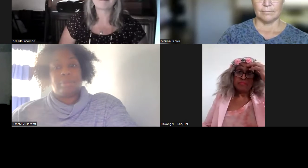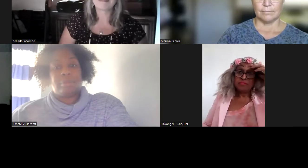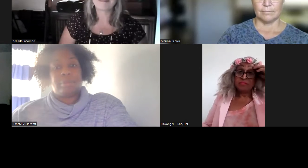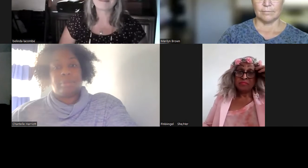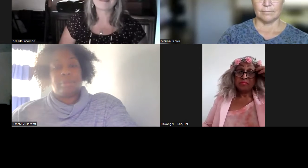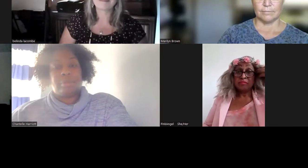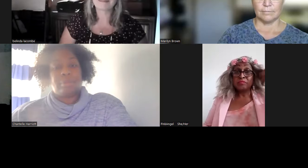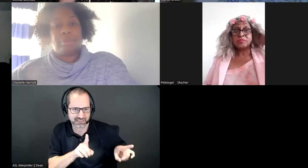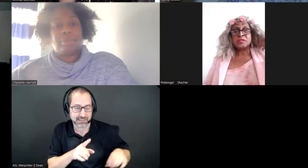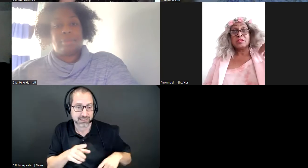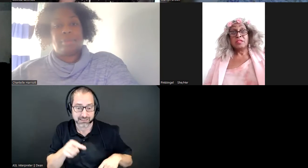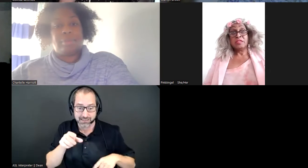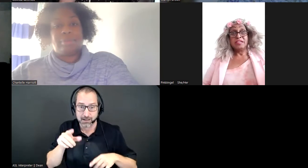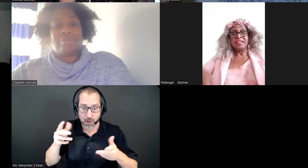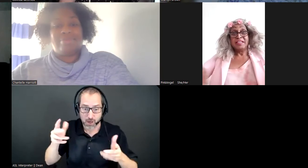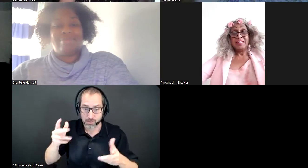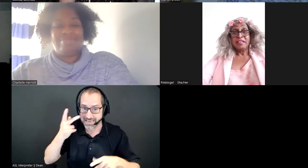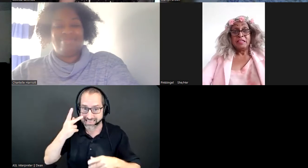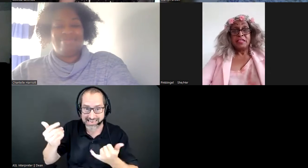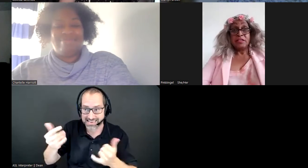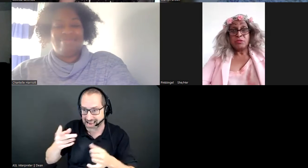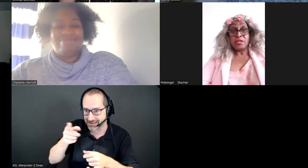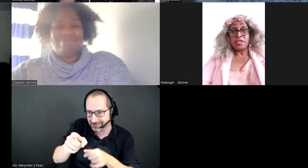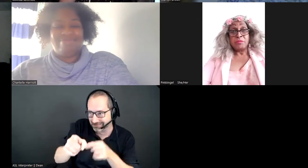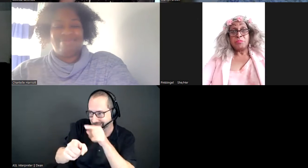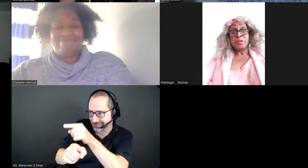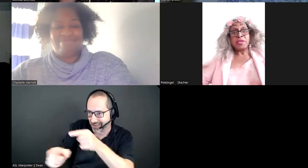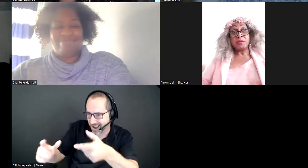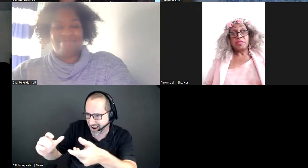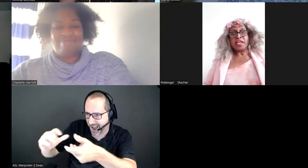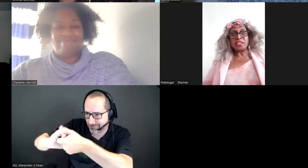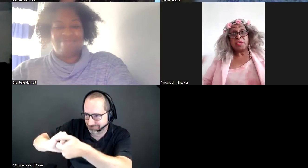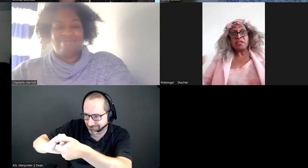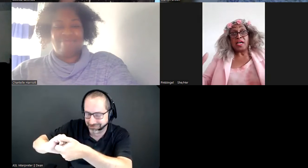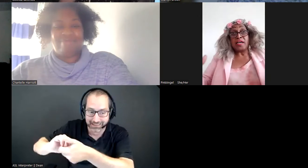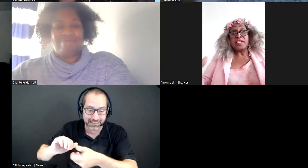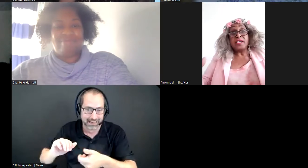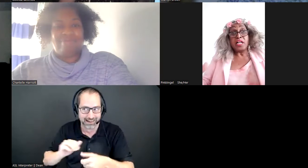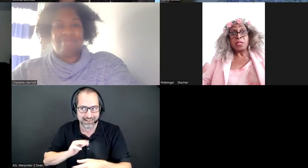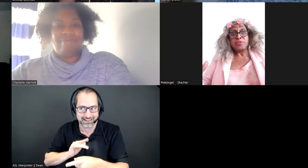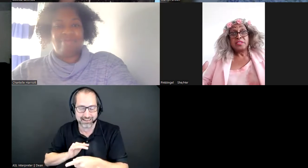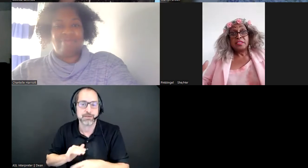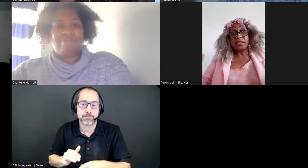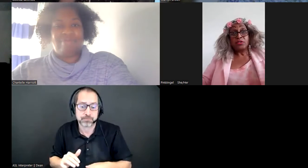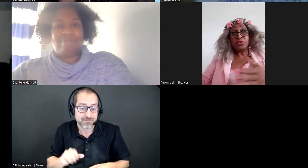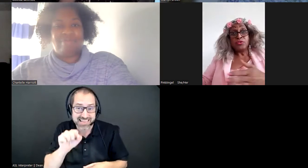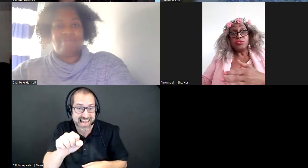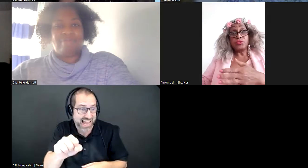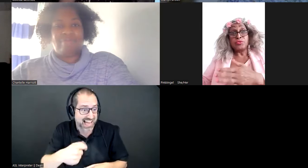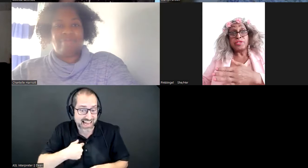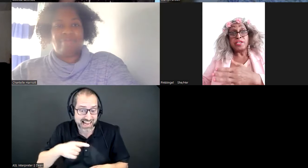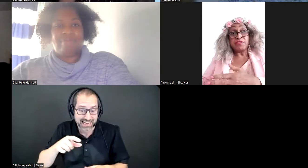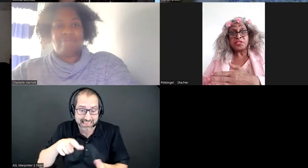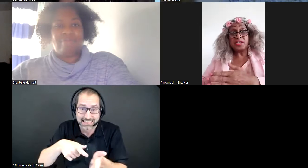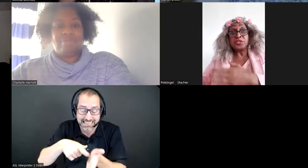some collaborations burgeoning right here. I like it. Yes, because I need help,